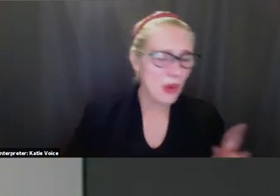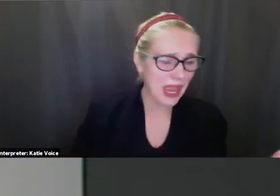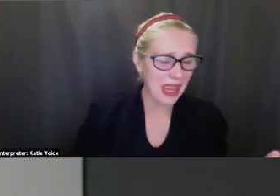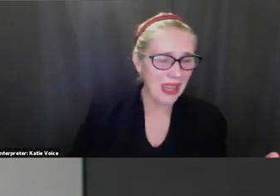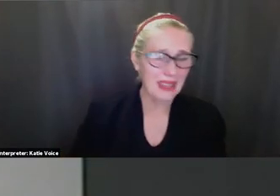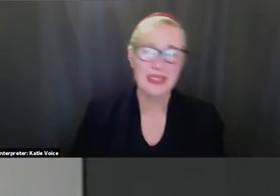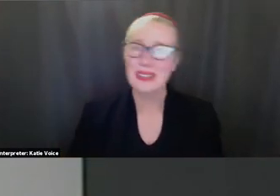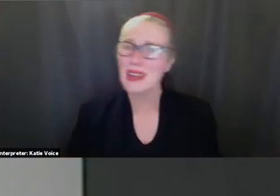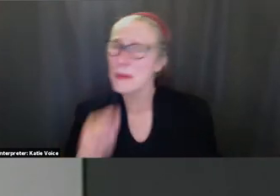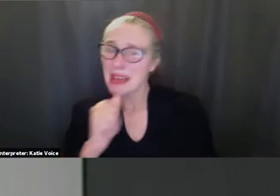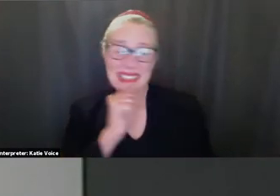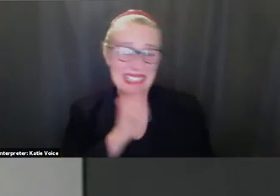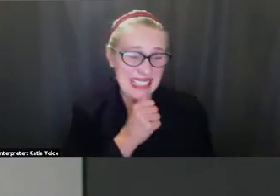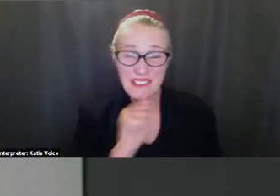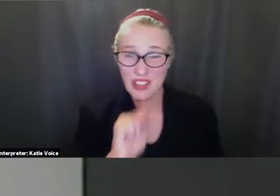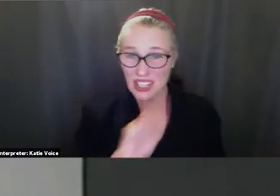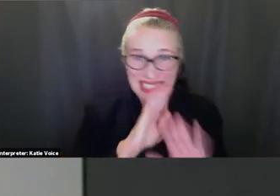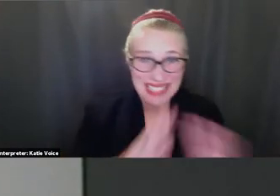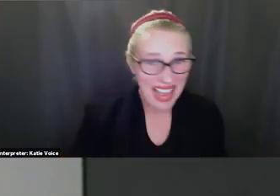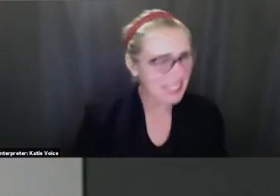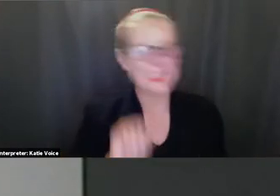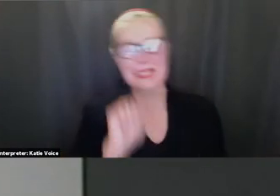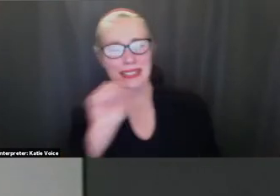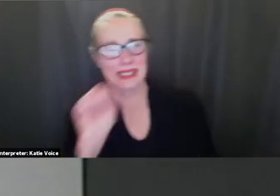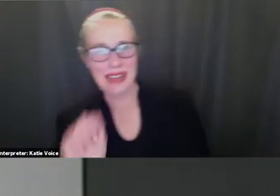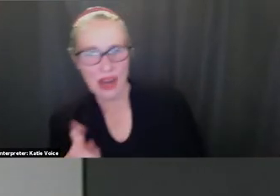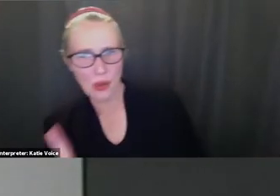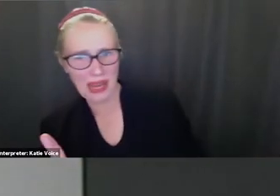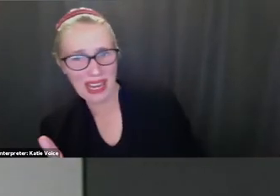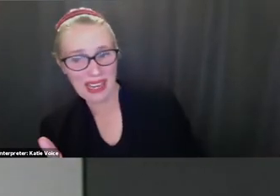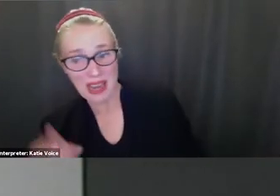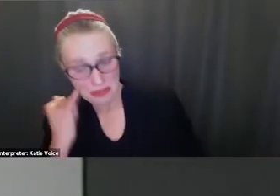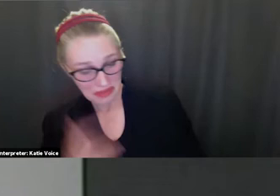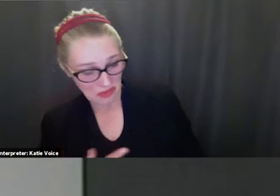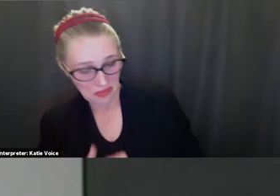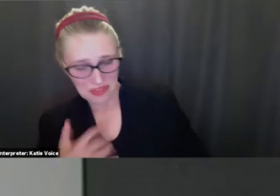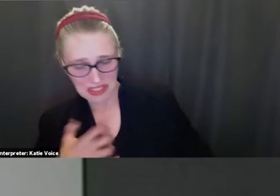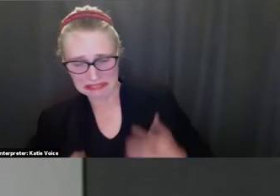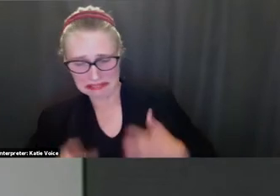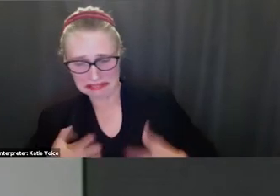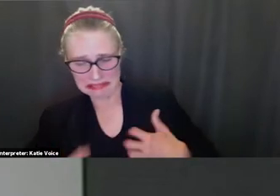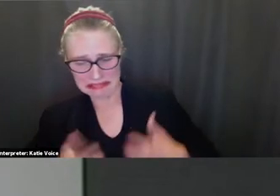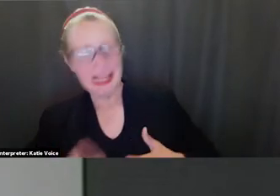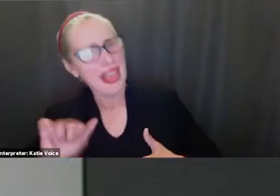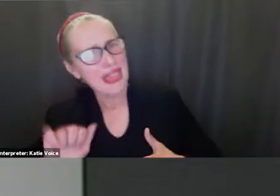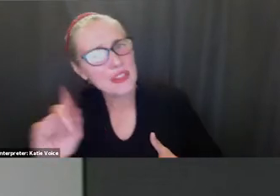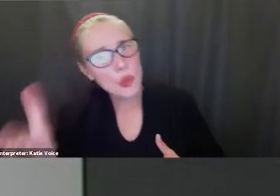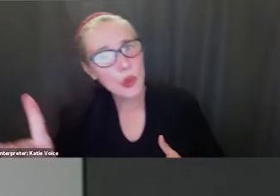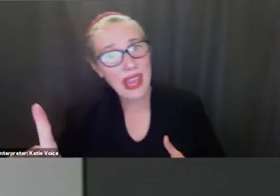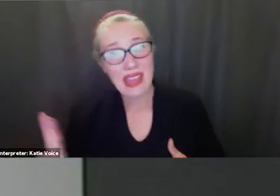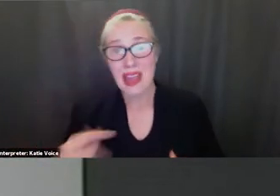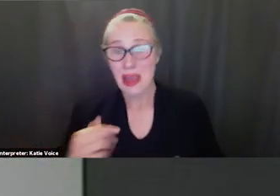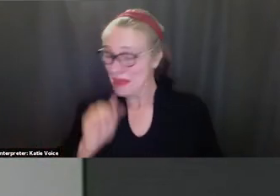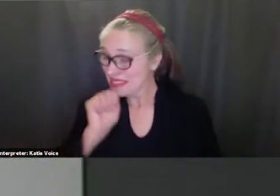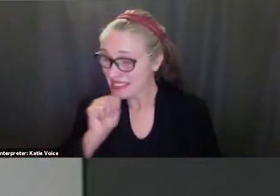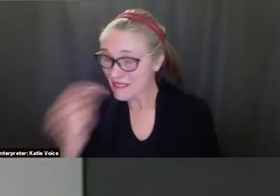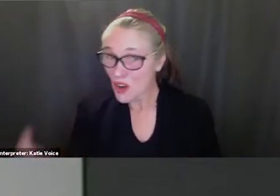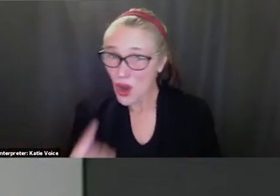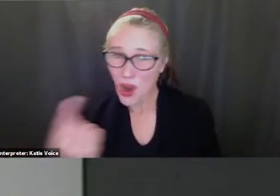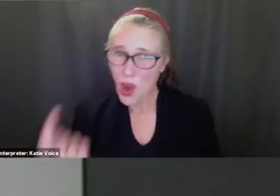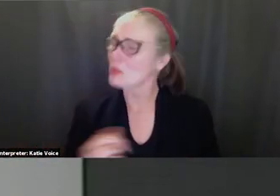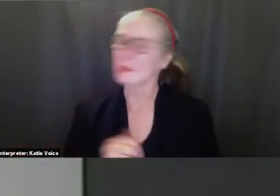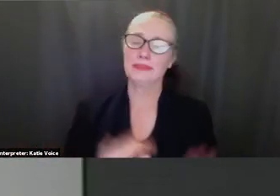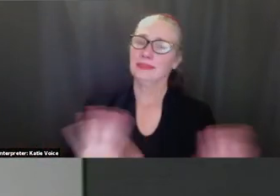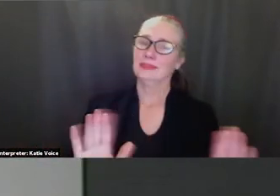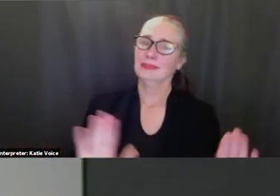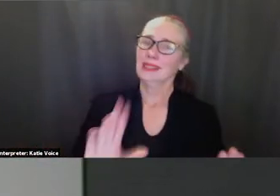suffer in silence so please reach out to someone if you are struggling and that's for anyone here tonight and uh yeah anyone watching at